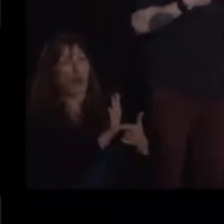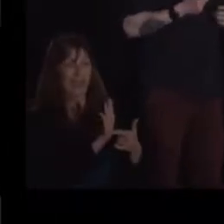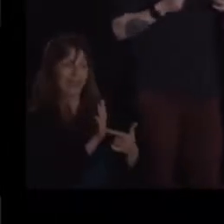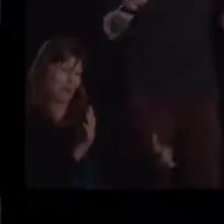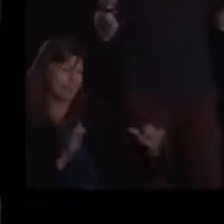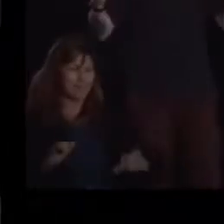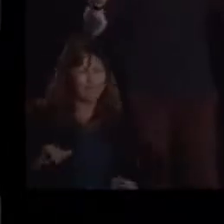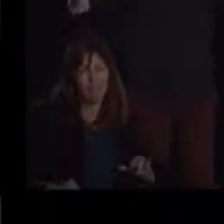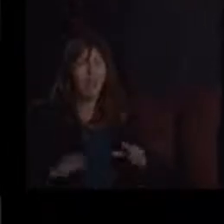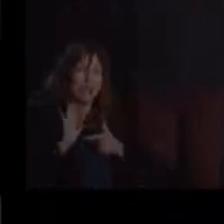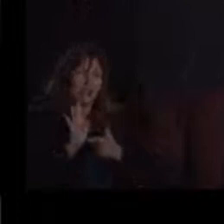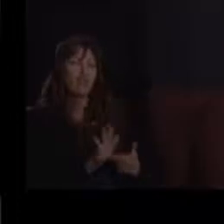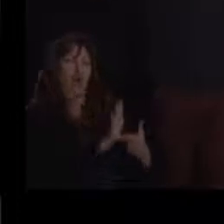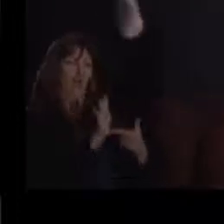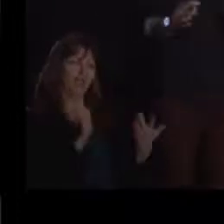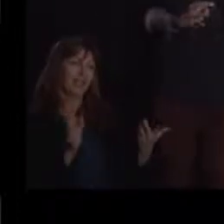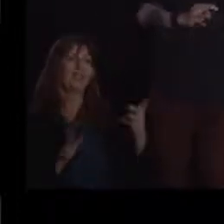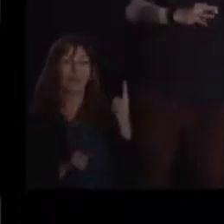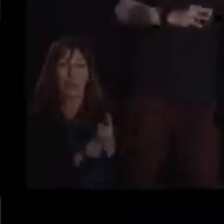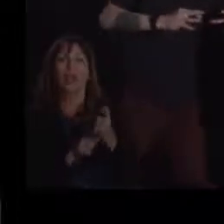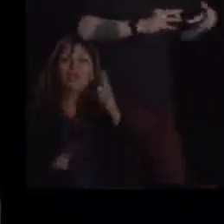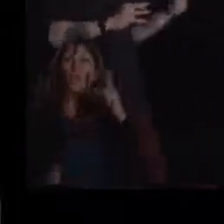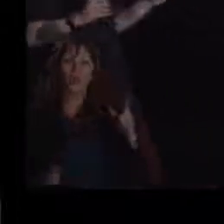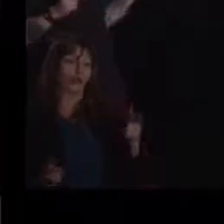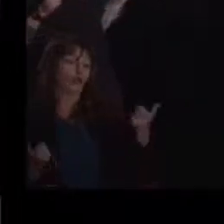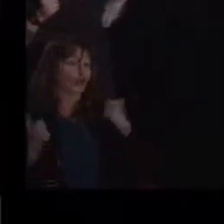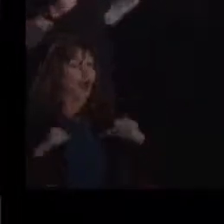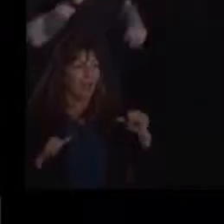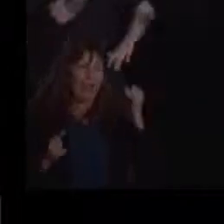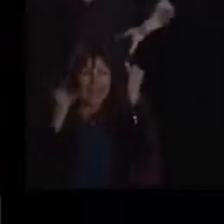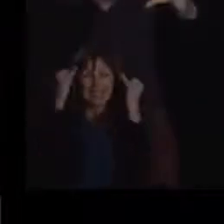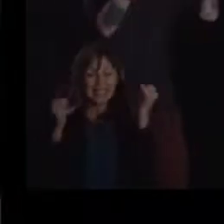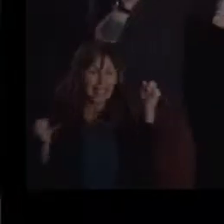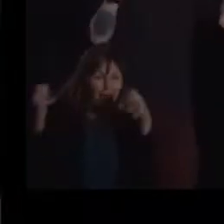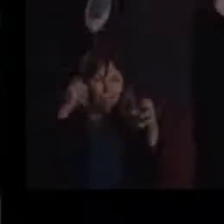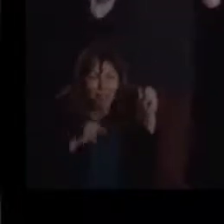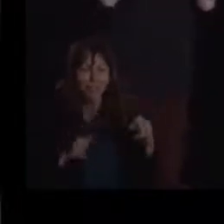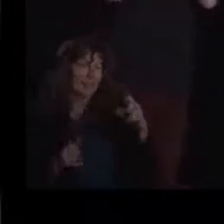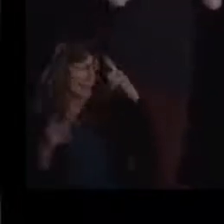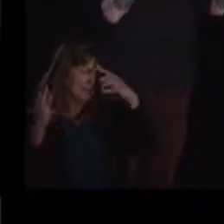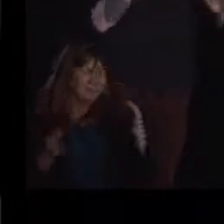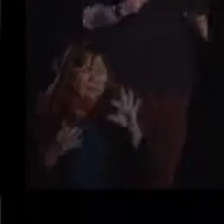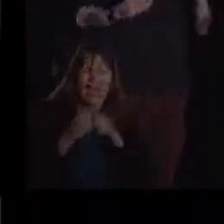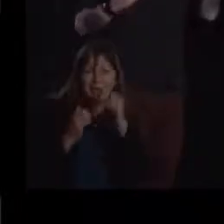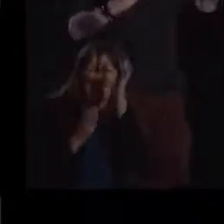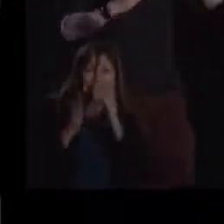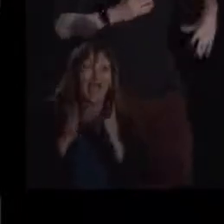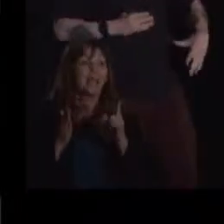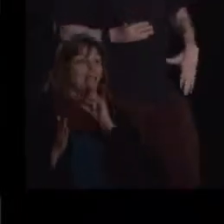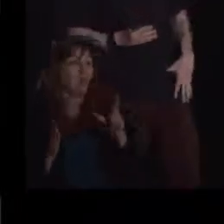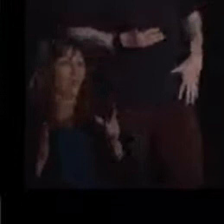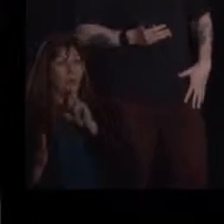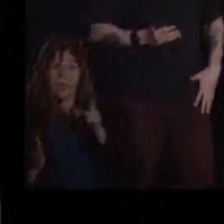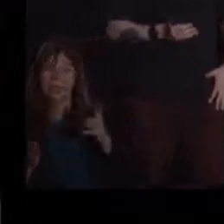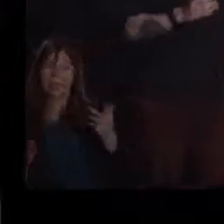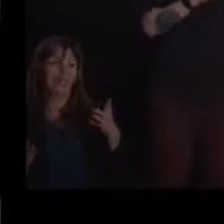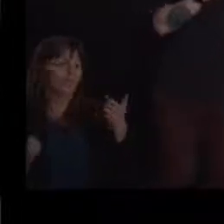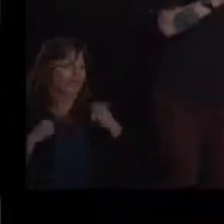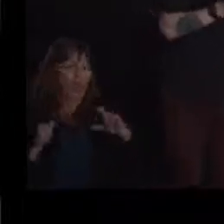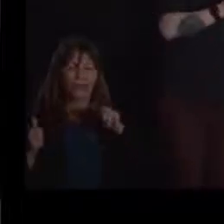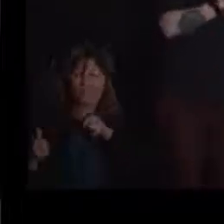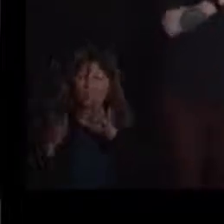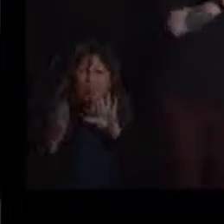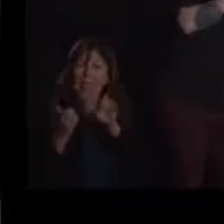show it off sort of accordingly? And you just literally throw everything together. And I quite like that. We went around the houses of all these design, really methodical